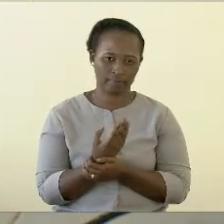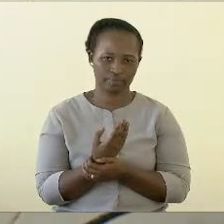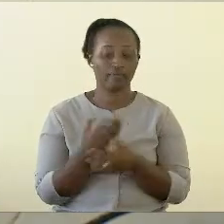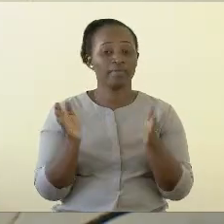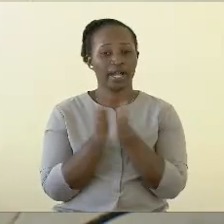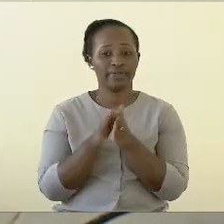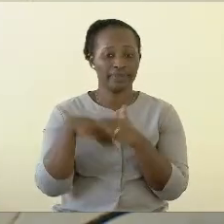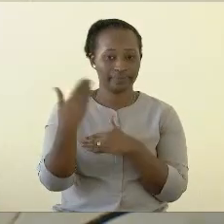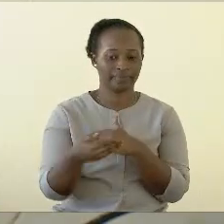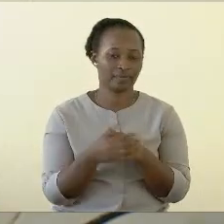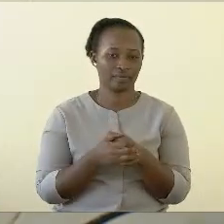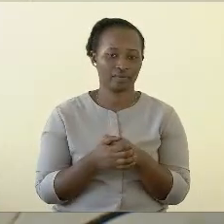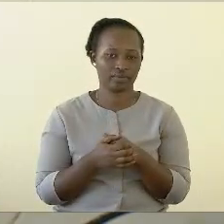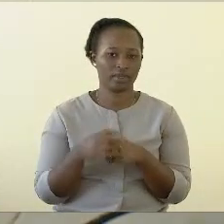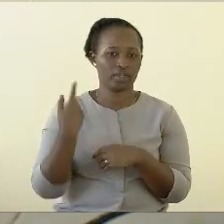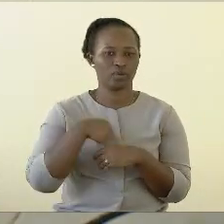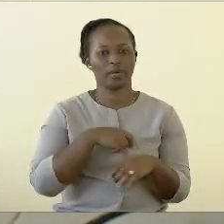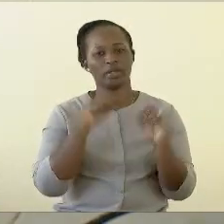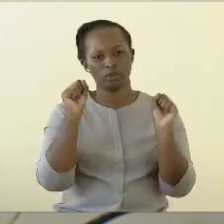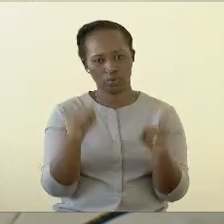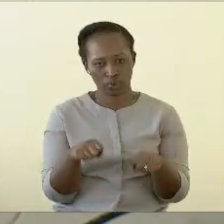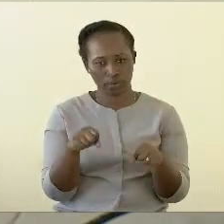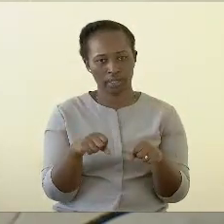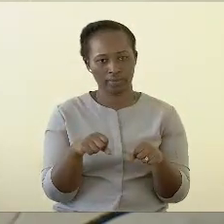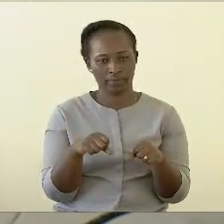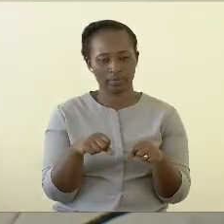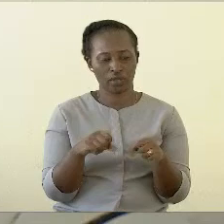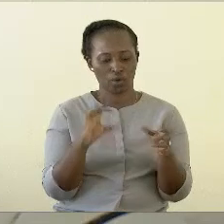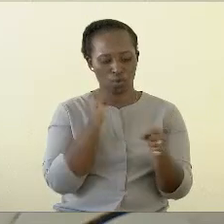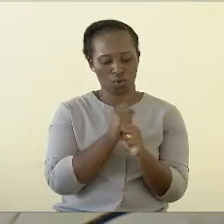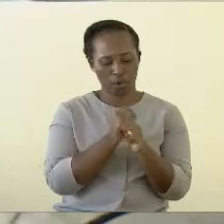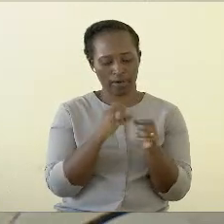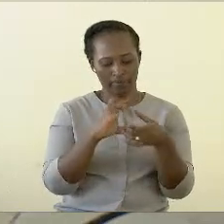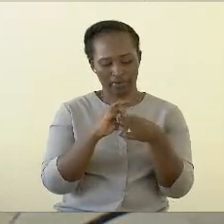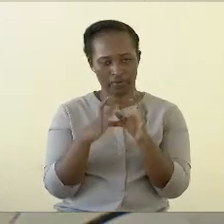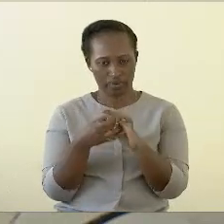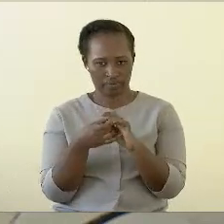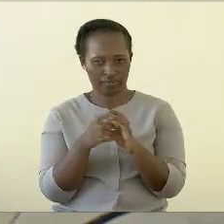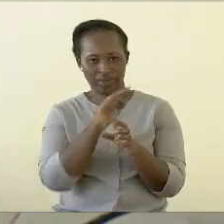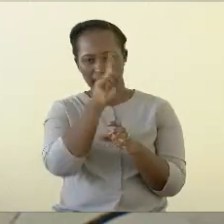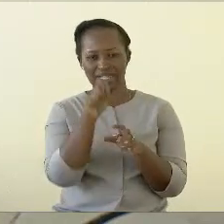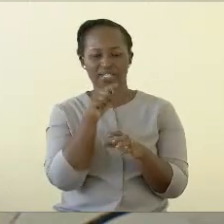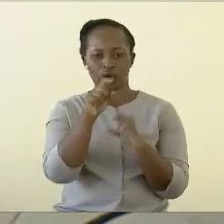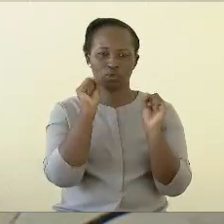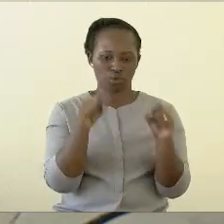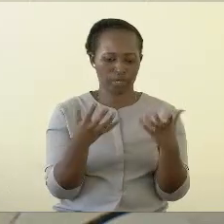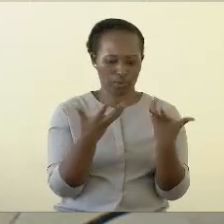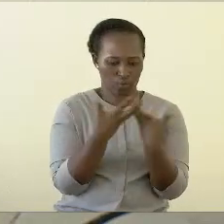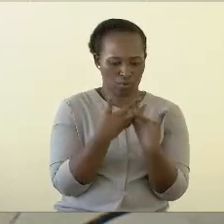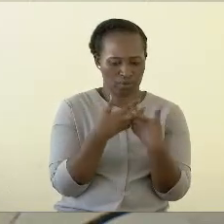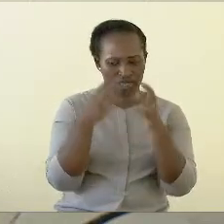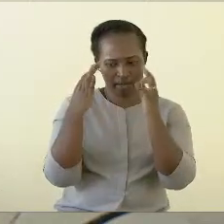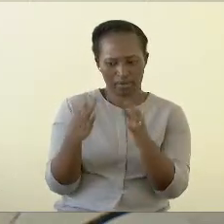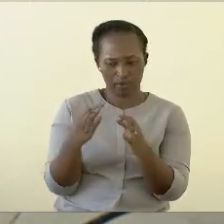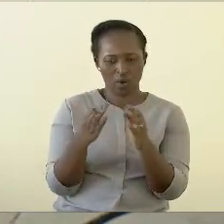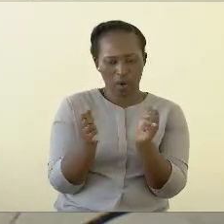And then we should also be in position to make some bit of relationship. So are you able to bring ends come together and